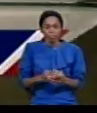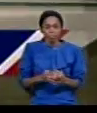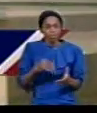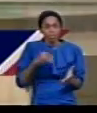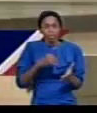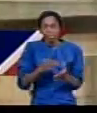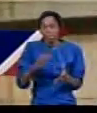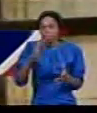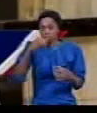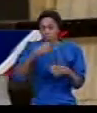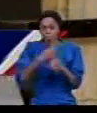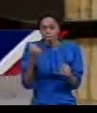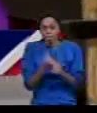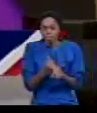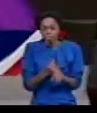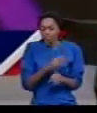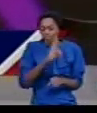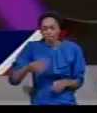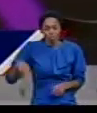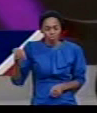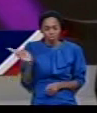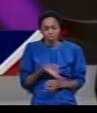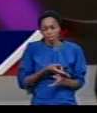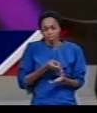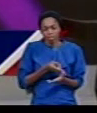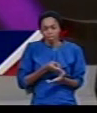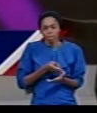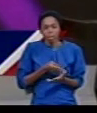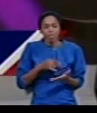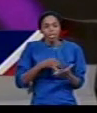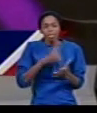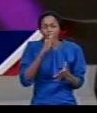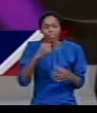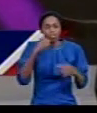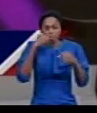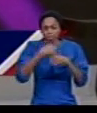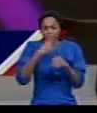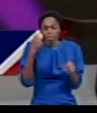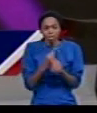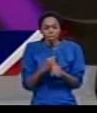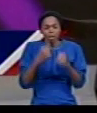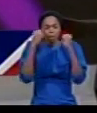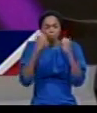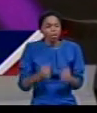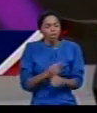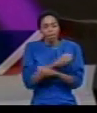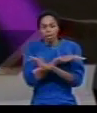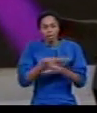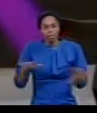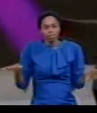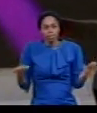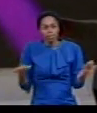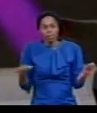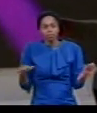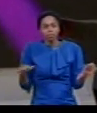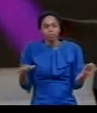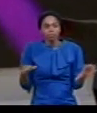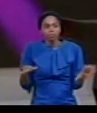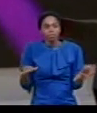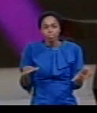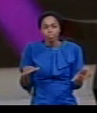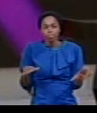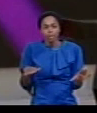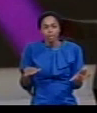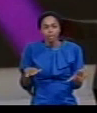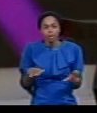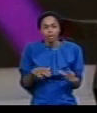impotent, invalid, is made powerless. That old man, the life we used to live,